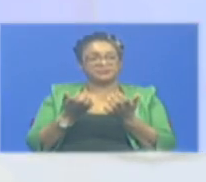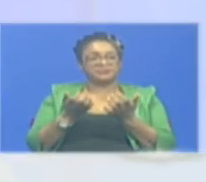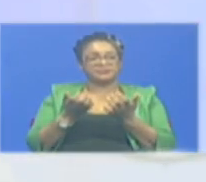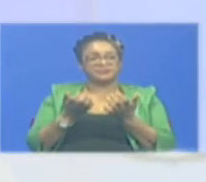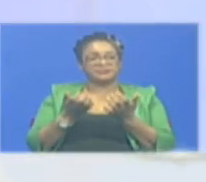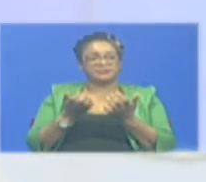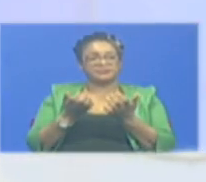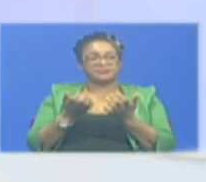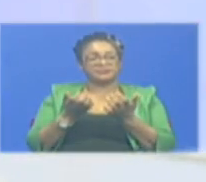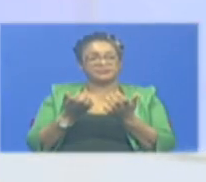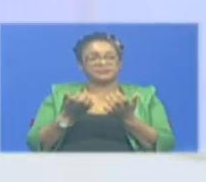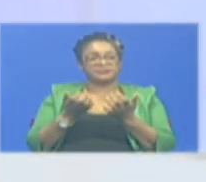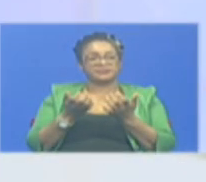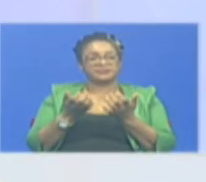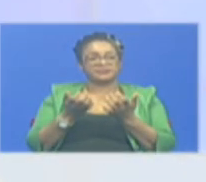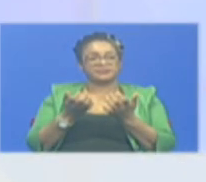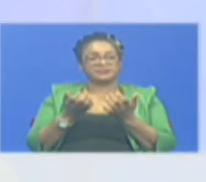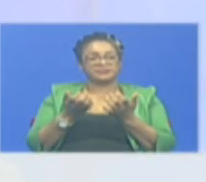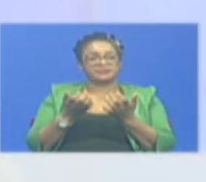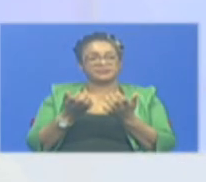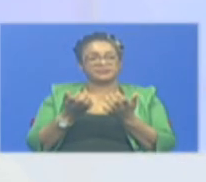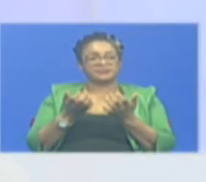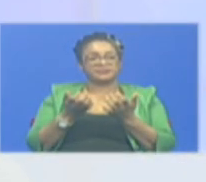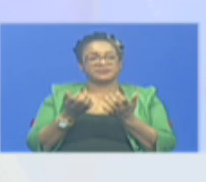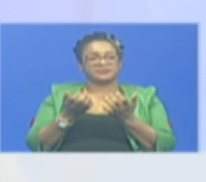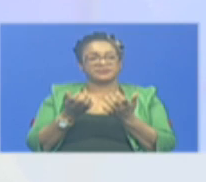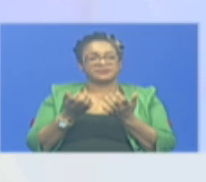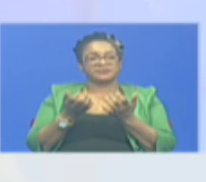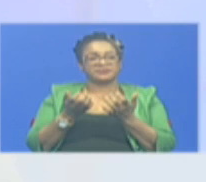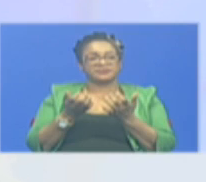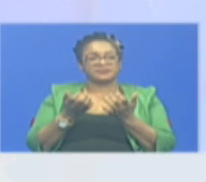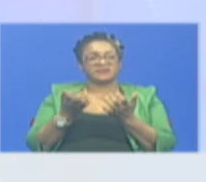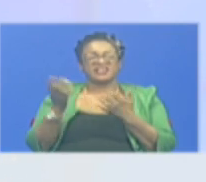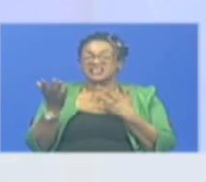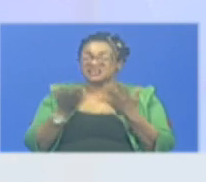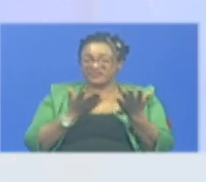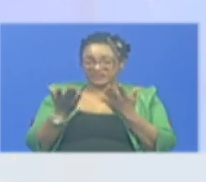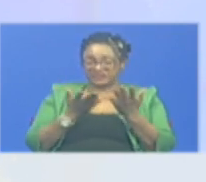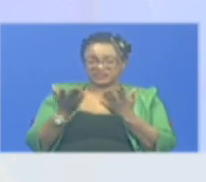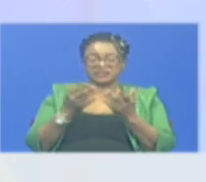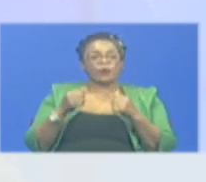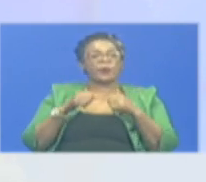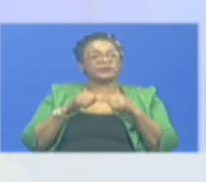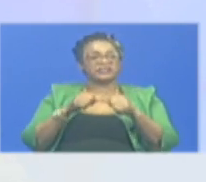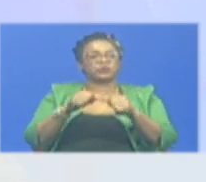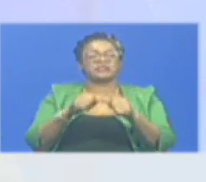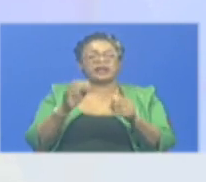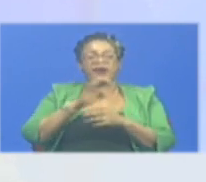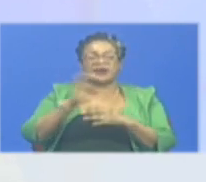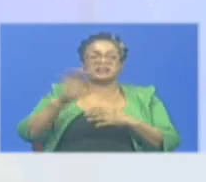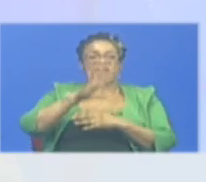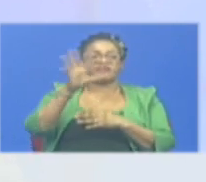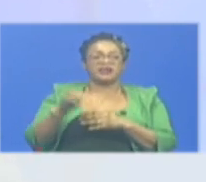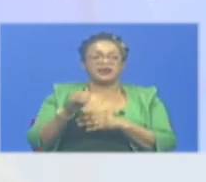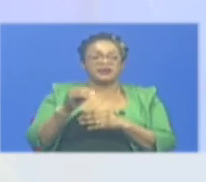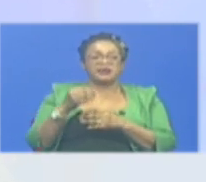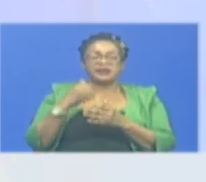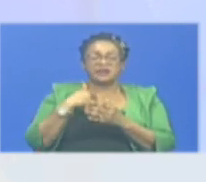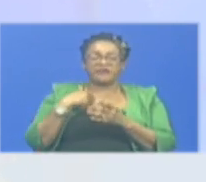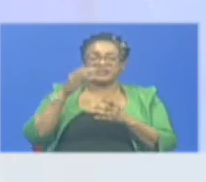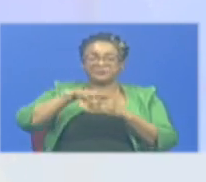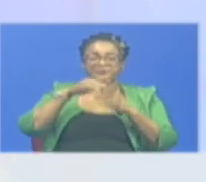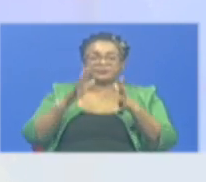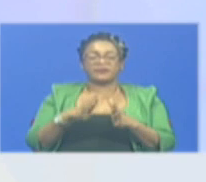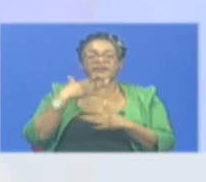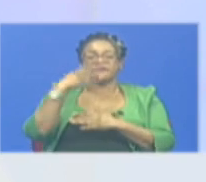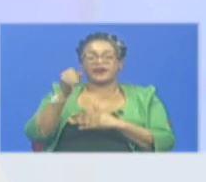Business continuity and resilient services provider Continuity East Africa is set to invest over 500